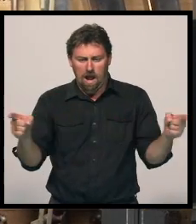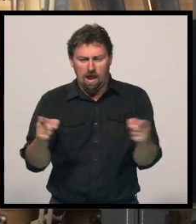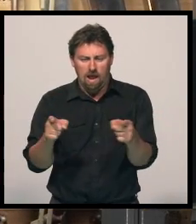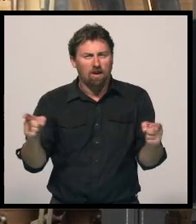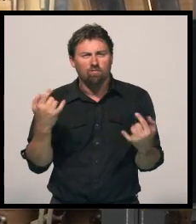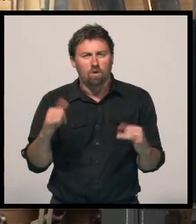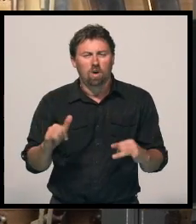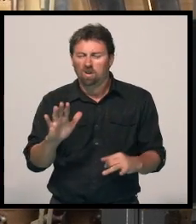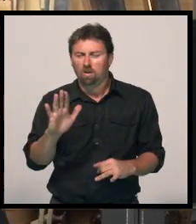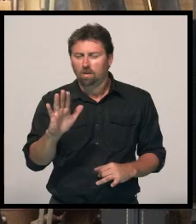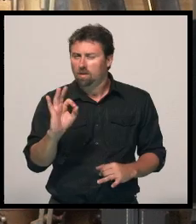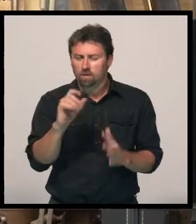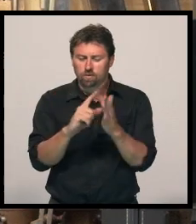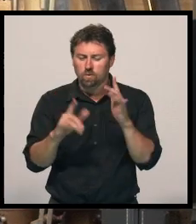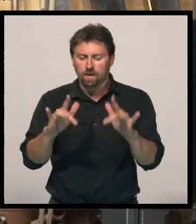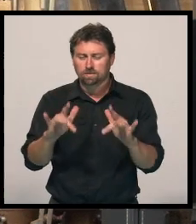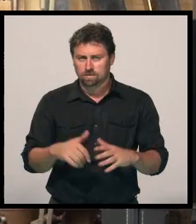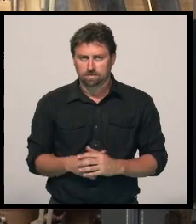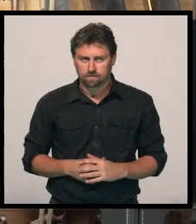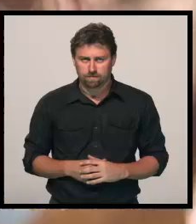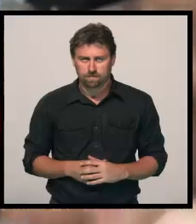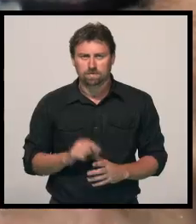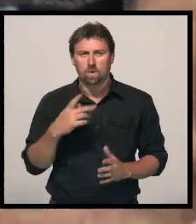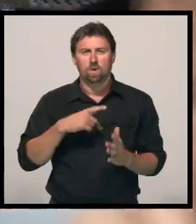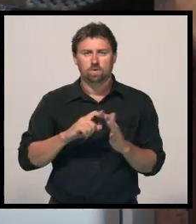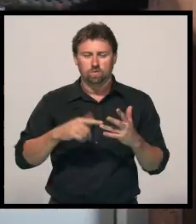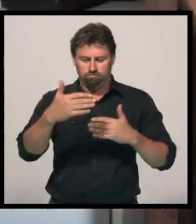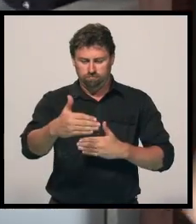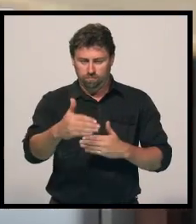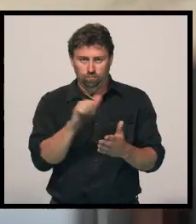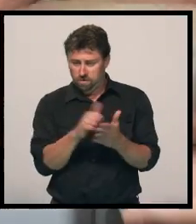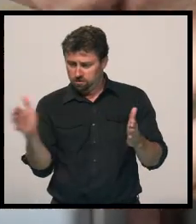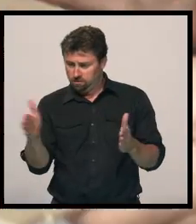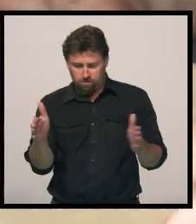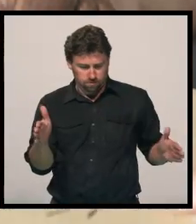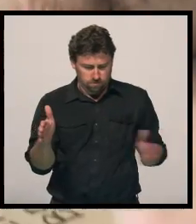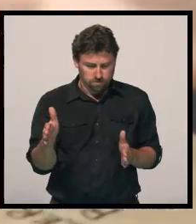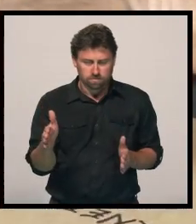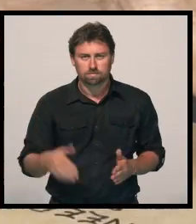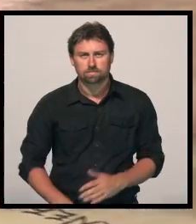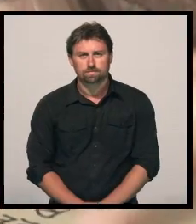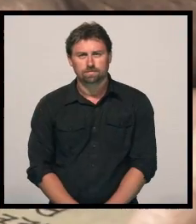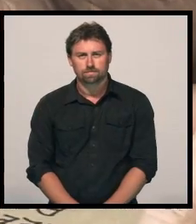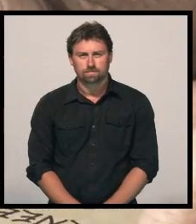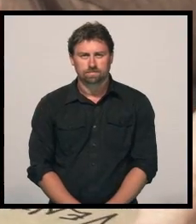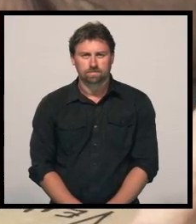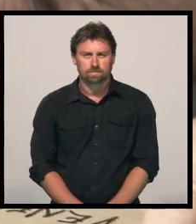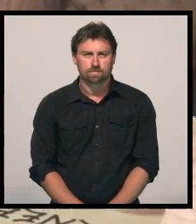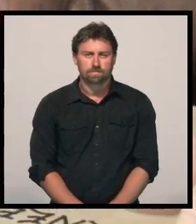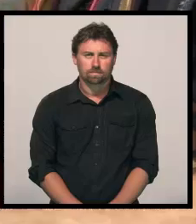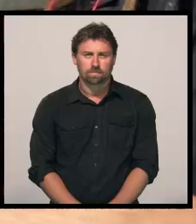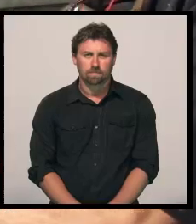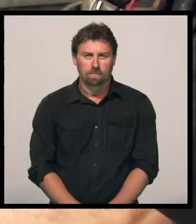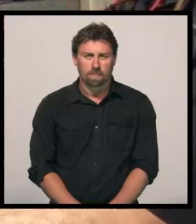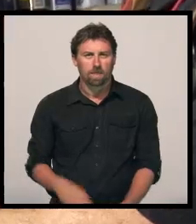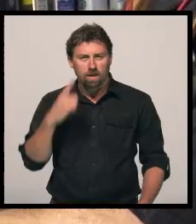those yet. Now's the time to cut the front and the back to length. And the way I do that, again, I've marked